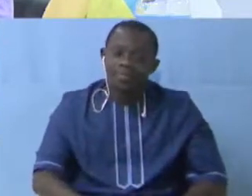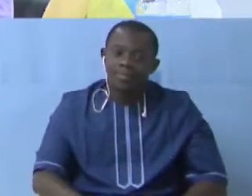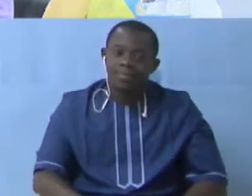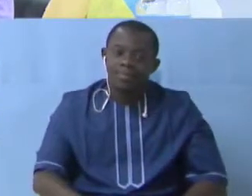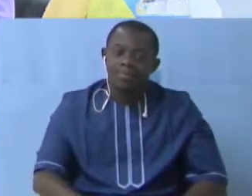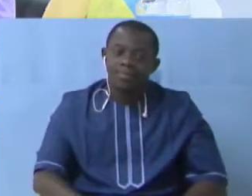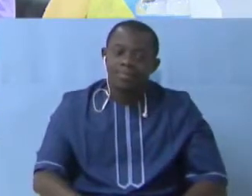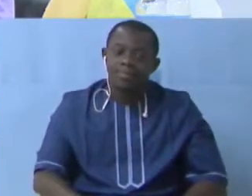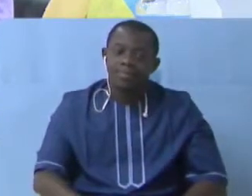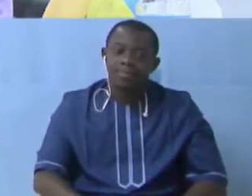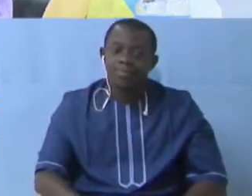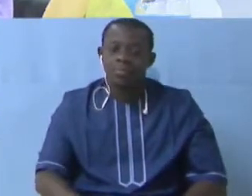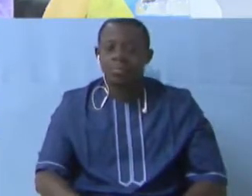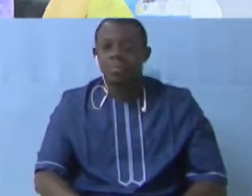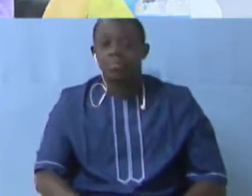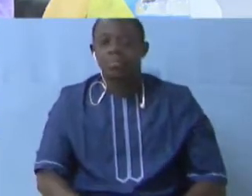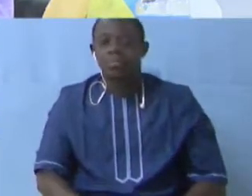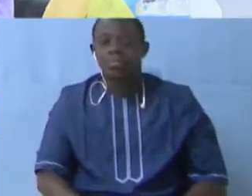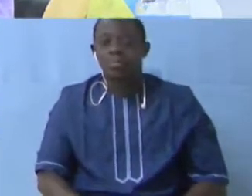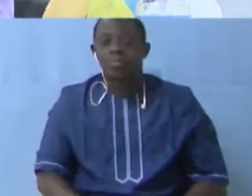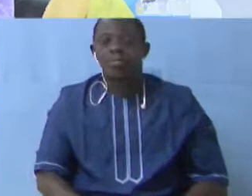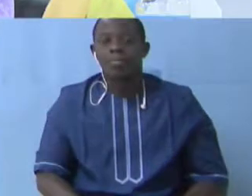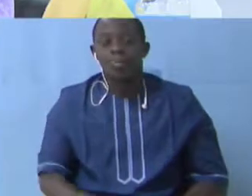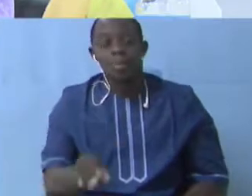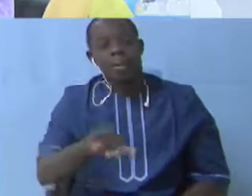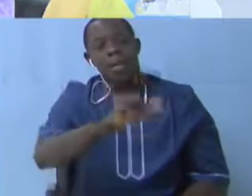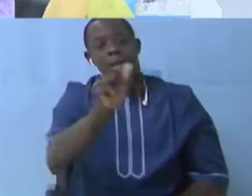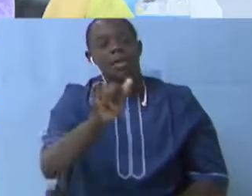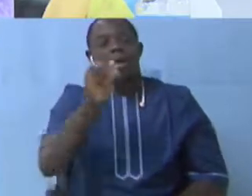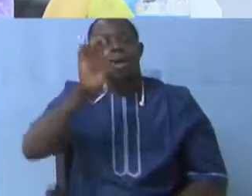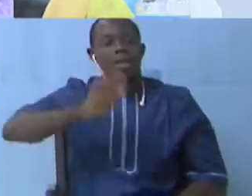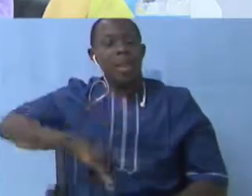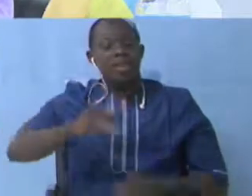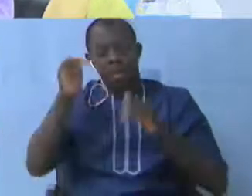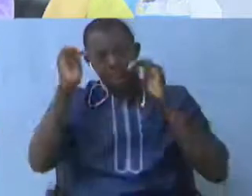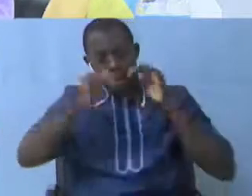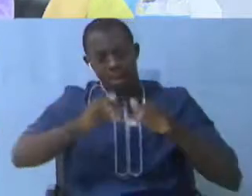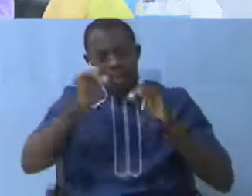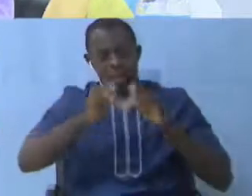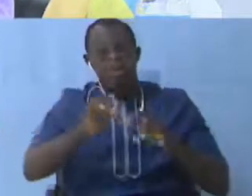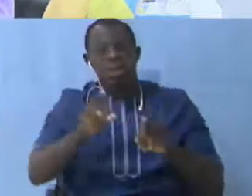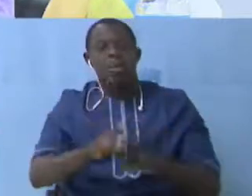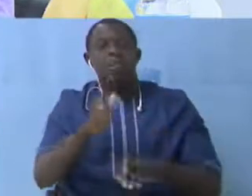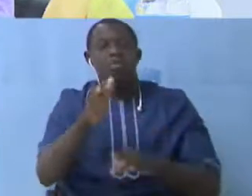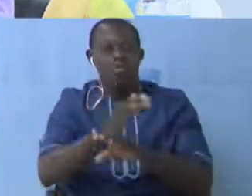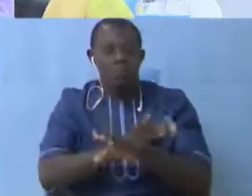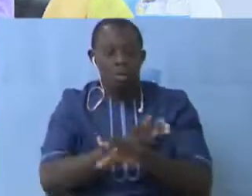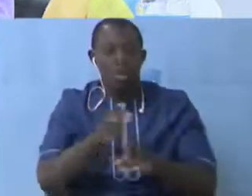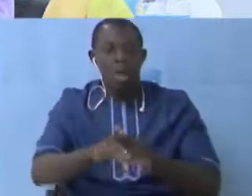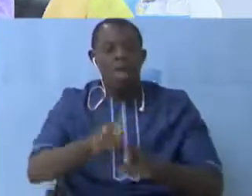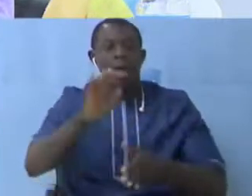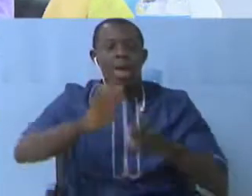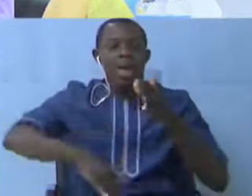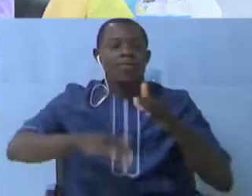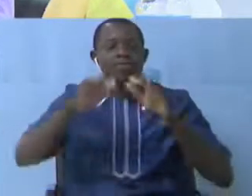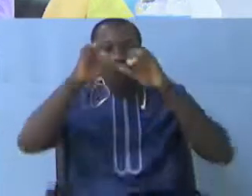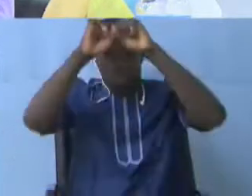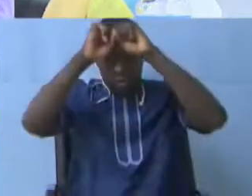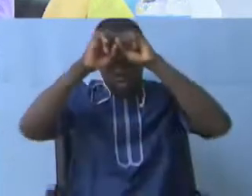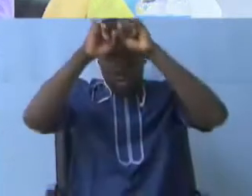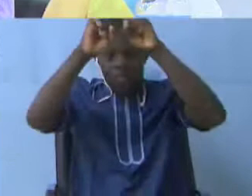the last meeting before the end of the regime. Meeting bu mujj na balaa njeexal ak nguur